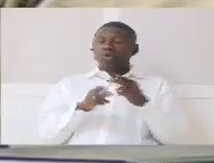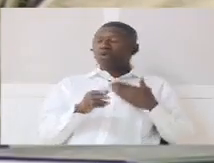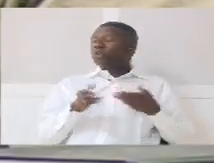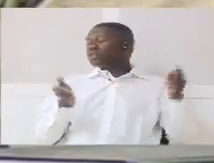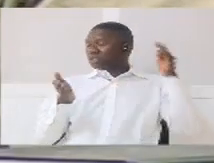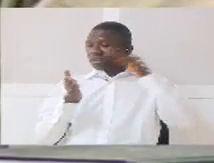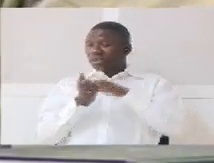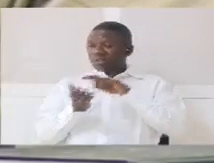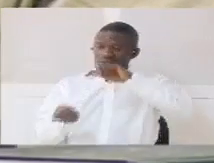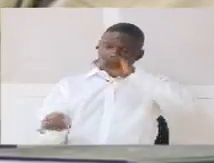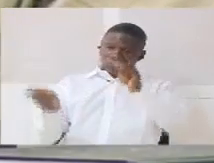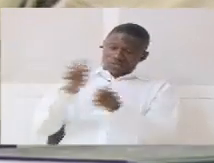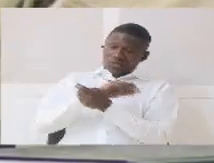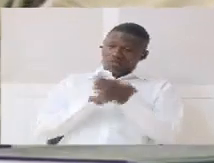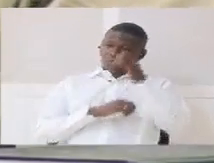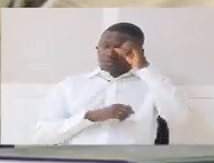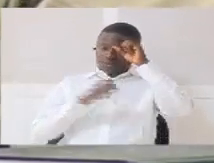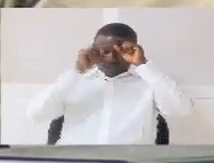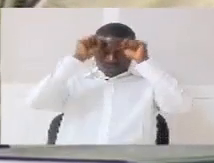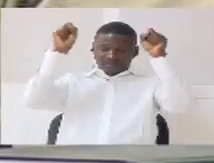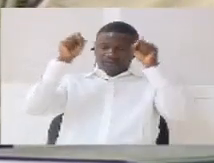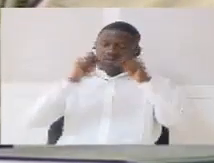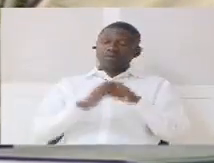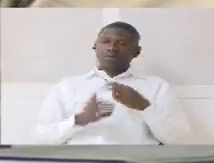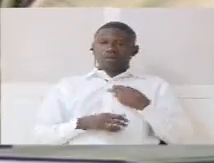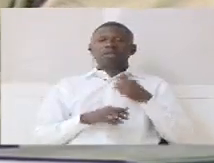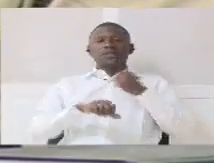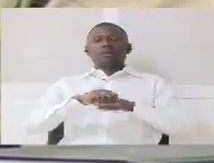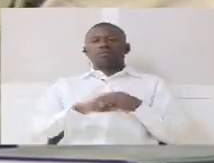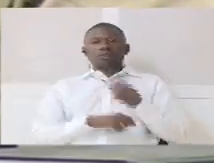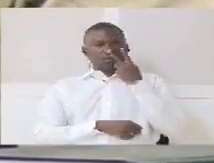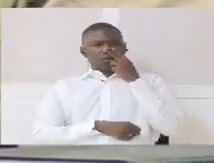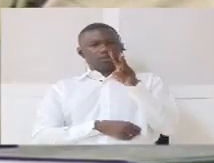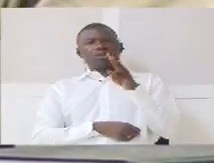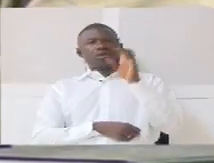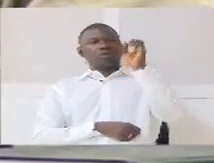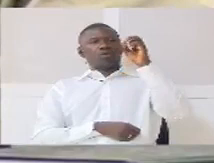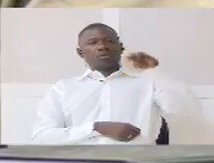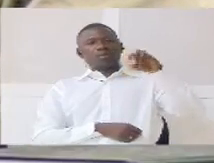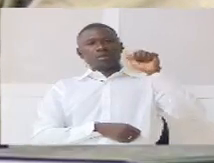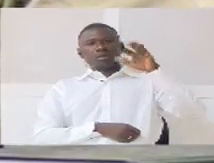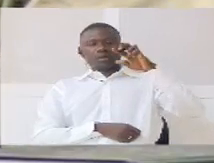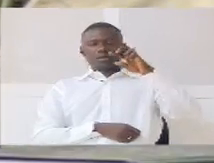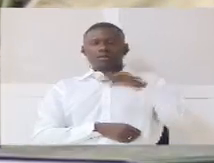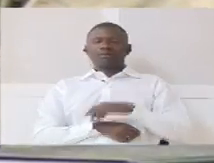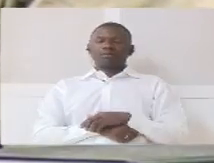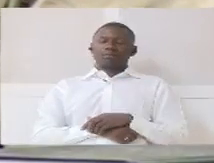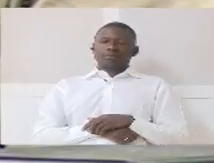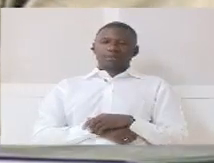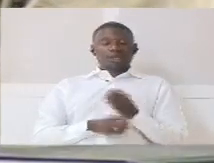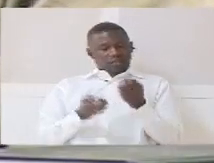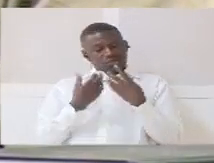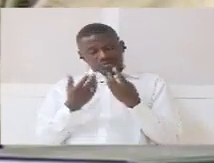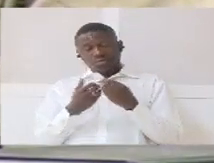Until when this change of government came, Ngajo Umar Finditana. We saw that's the time when Omar appeared. Ako njengela case be moile chau. He told me I've